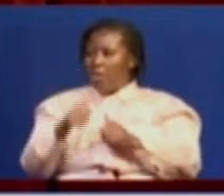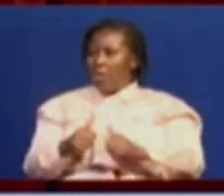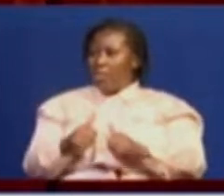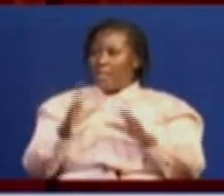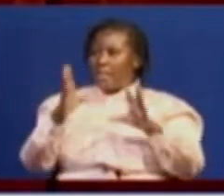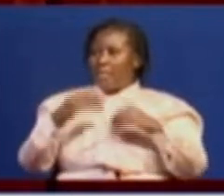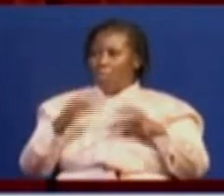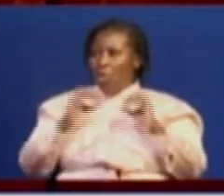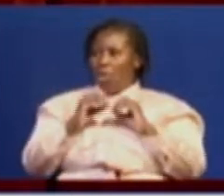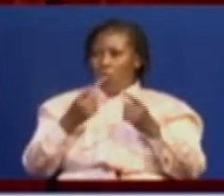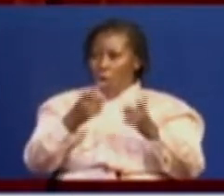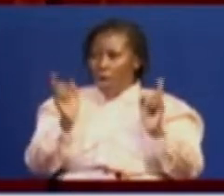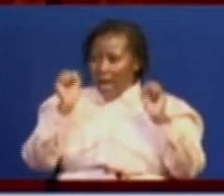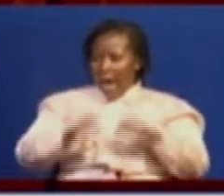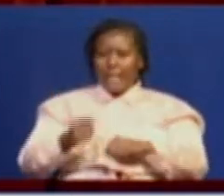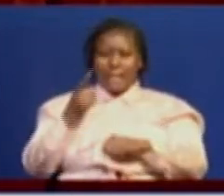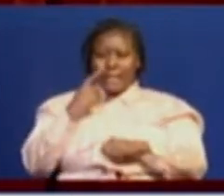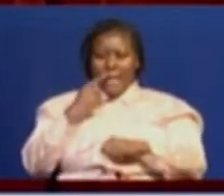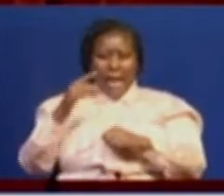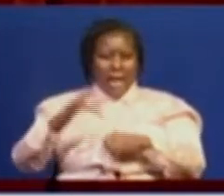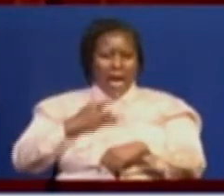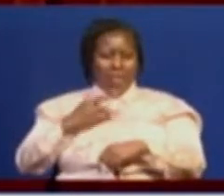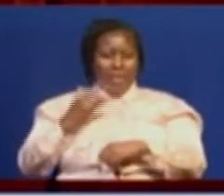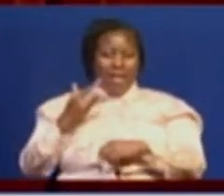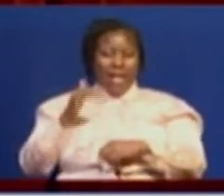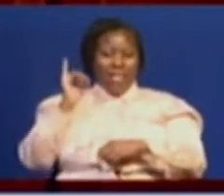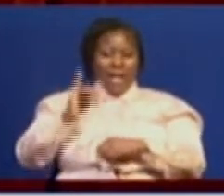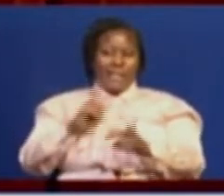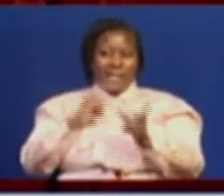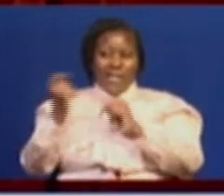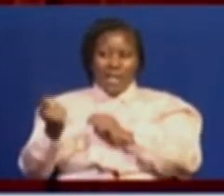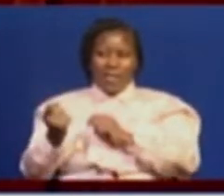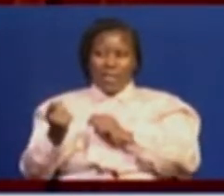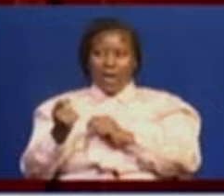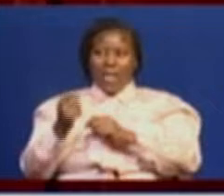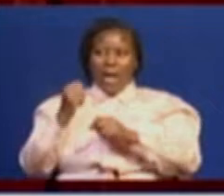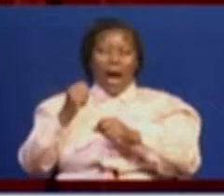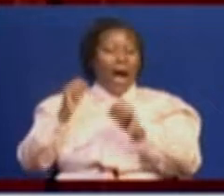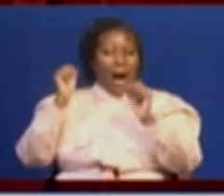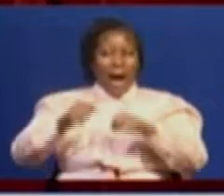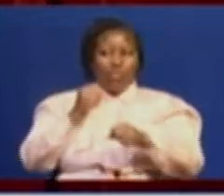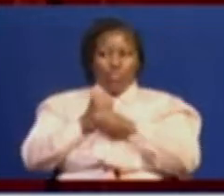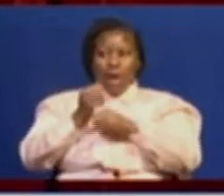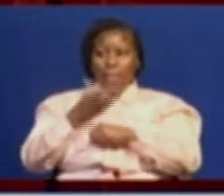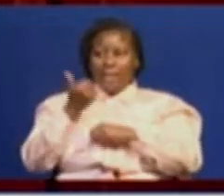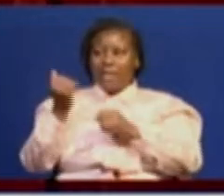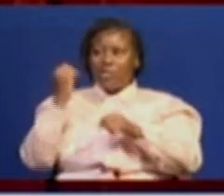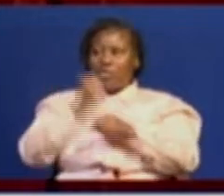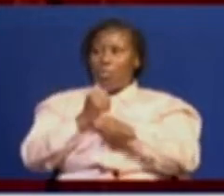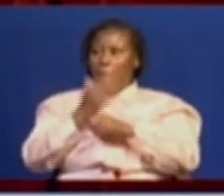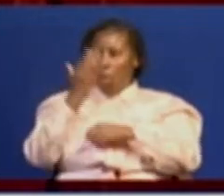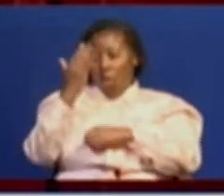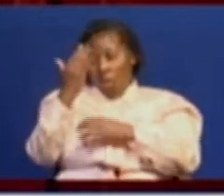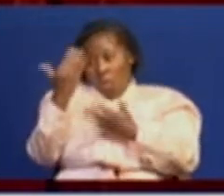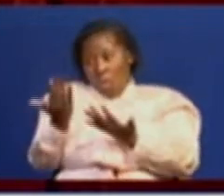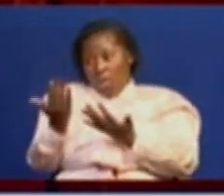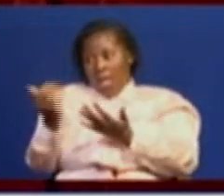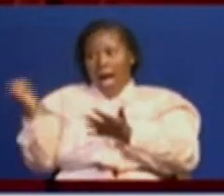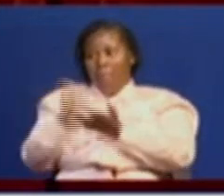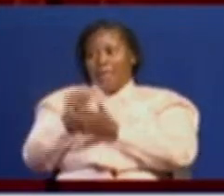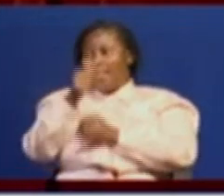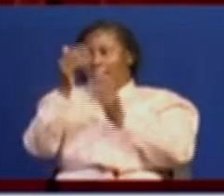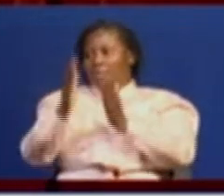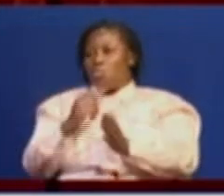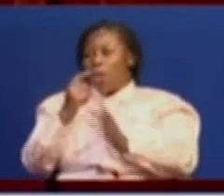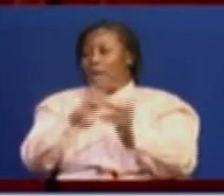me, is unacceptable, Chair. Everyone else can see every single word, and I feel that the translator should do a better job. Otherwise, we can bring somebody else who